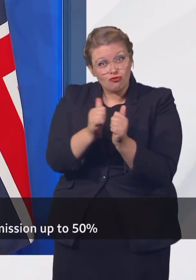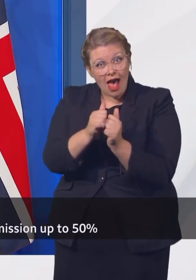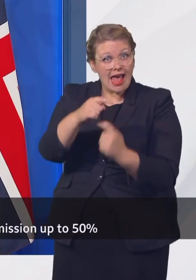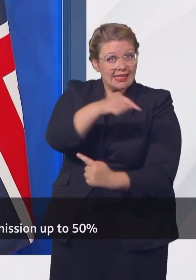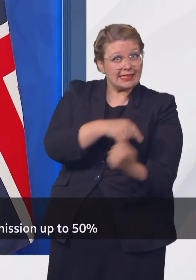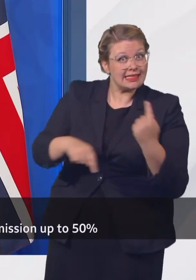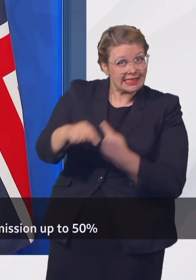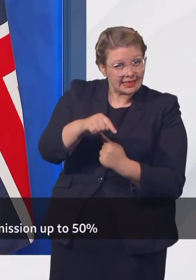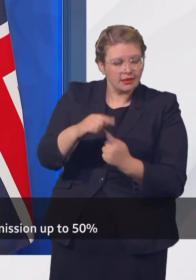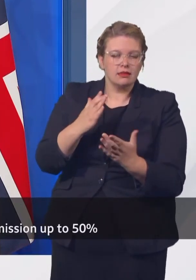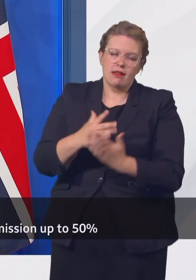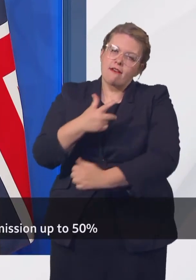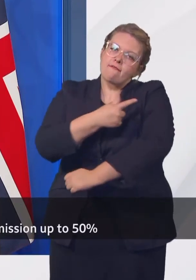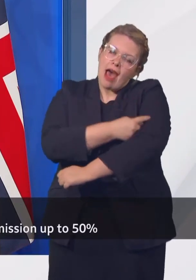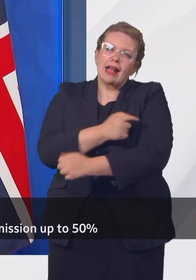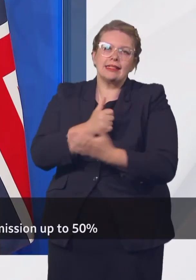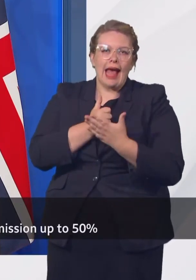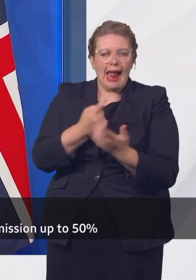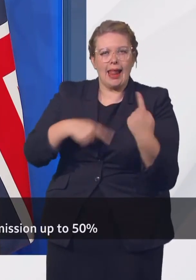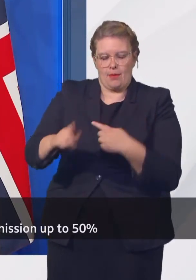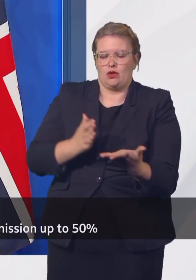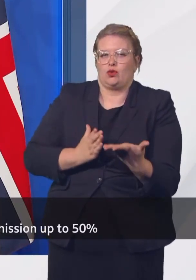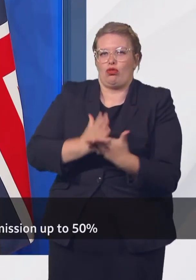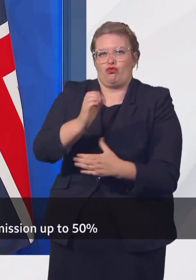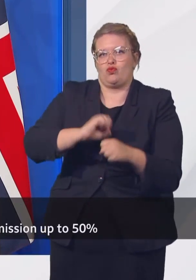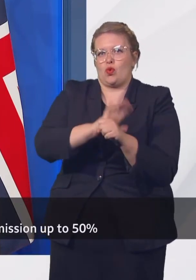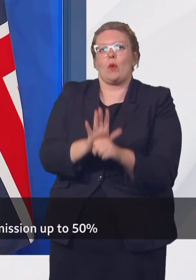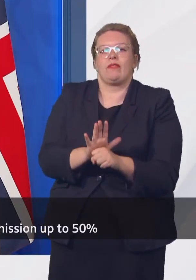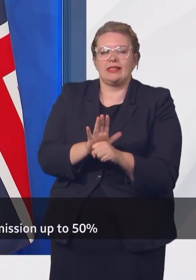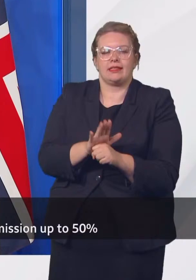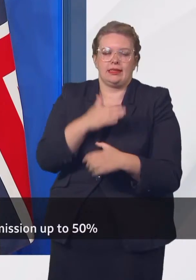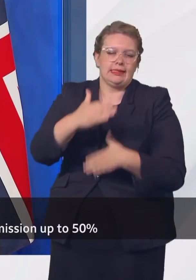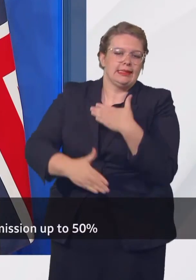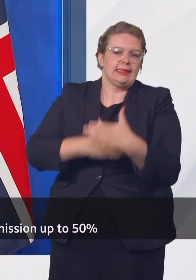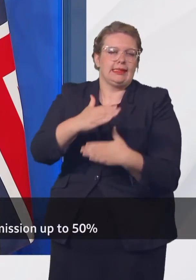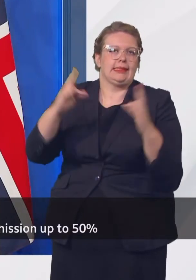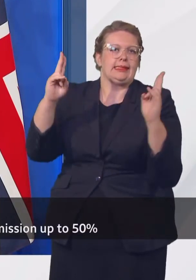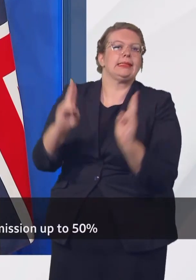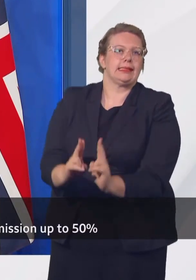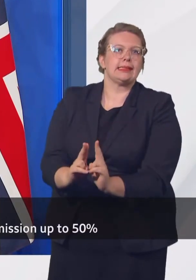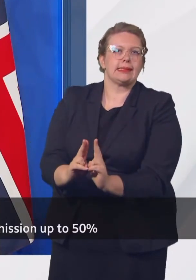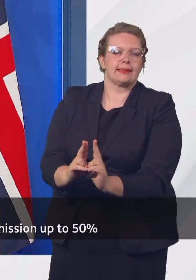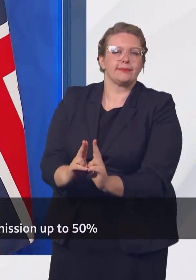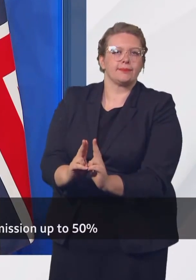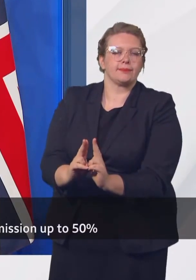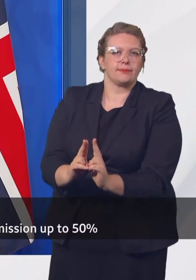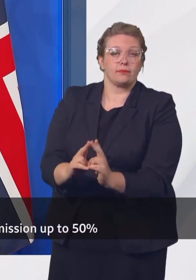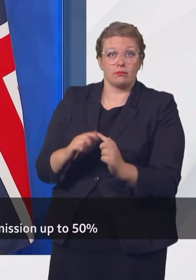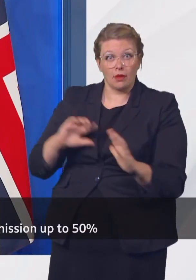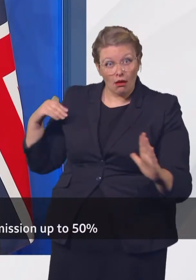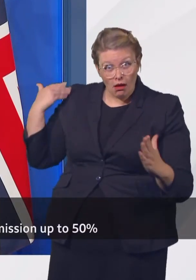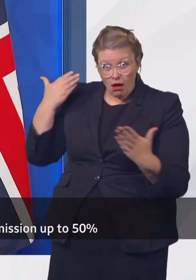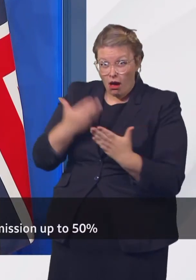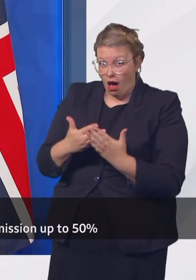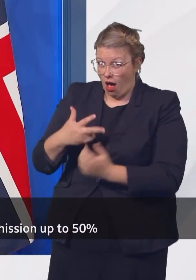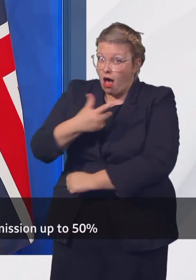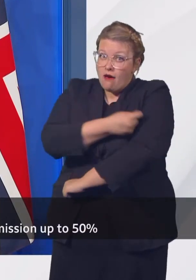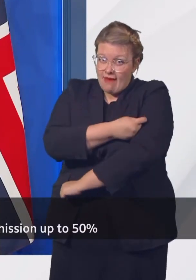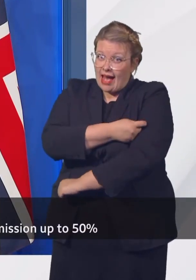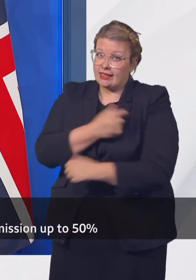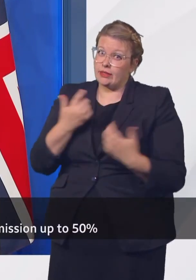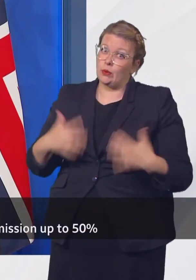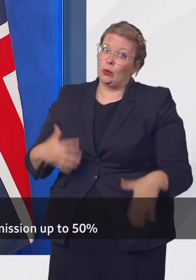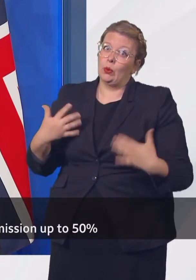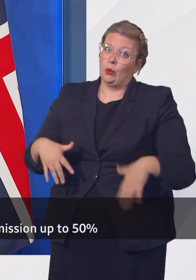it is the way out of this pandemic. The overall effectiveness of the vaccination programme comes